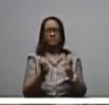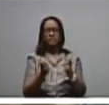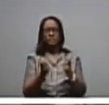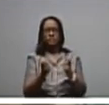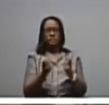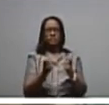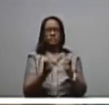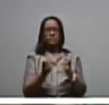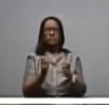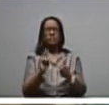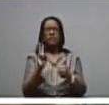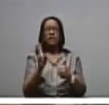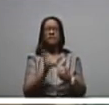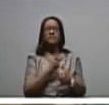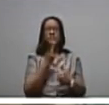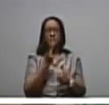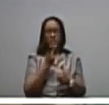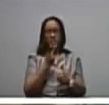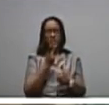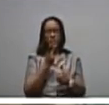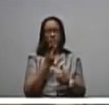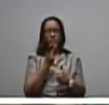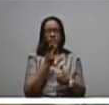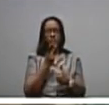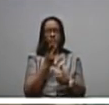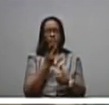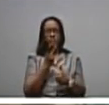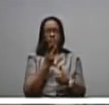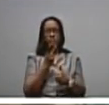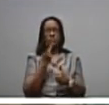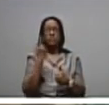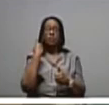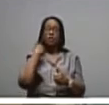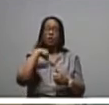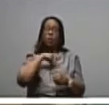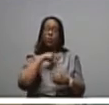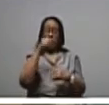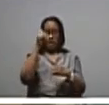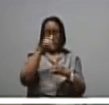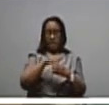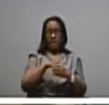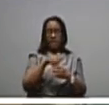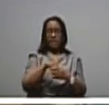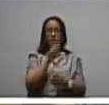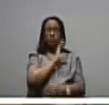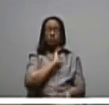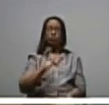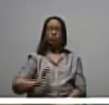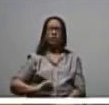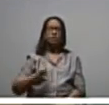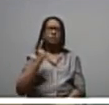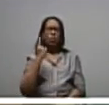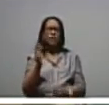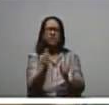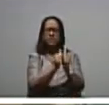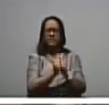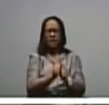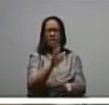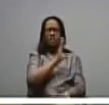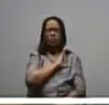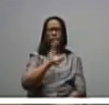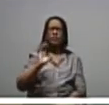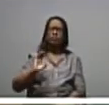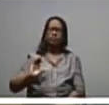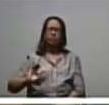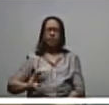And then secondly, being incorporated in Christ, one with Christ,